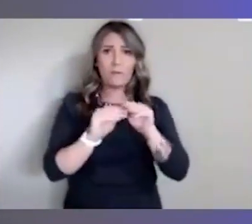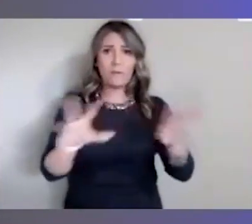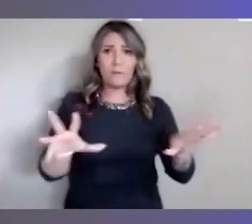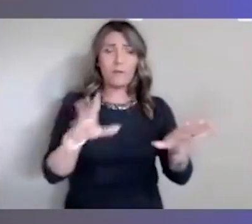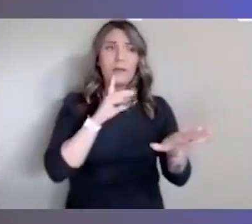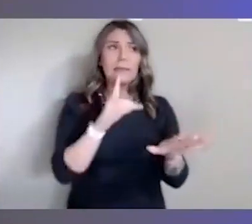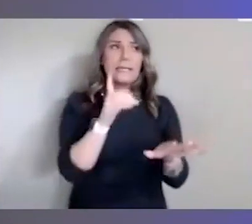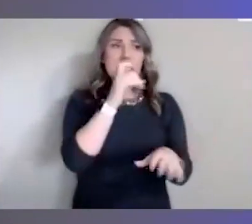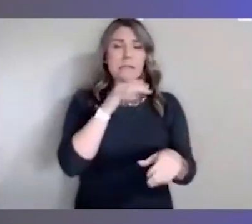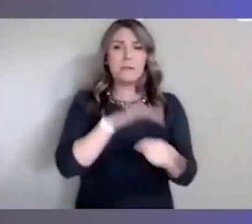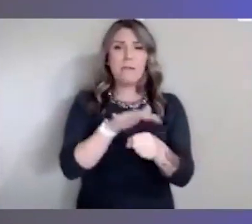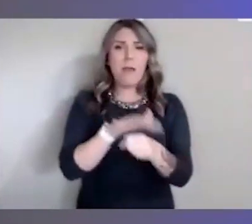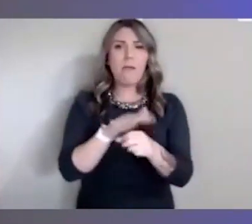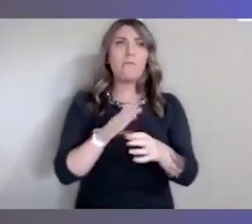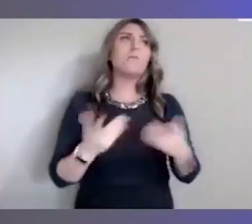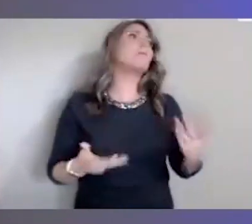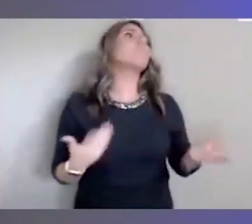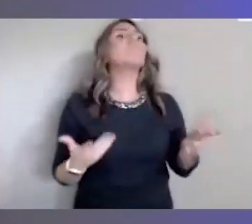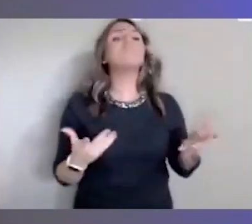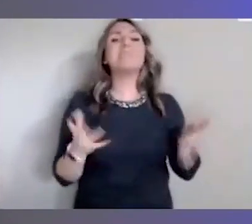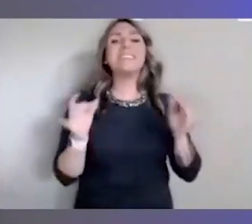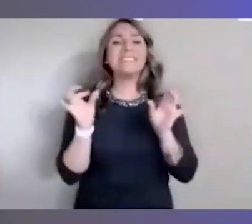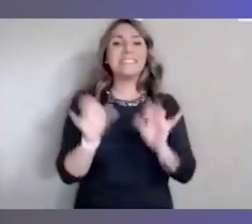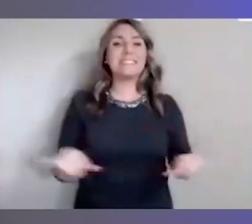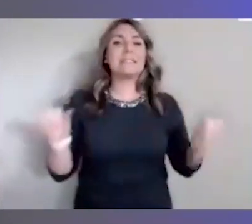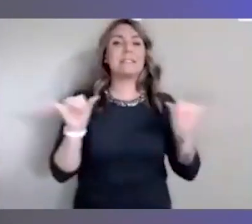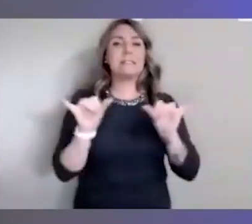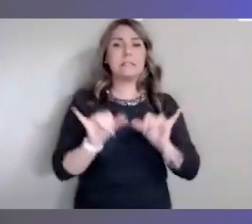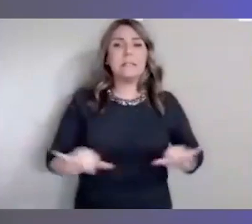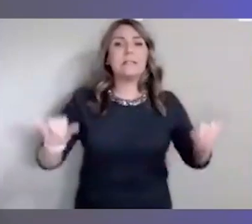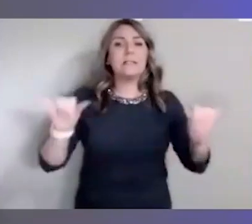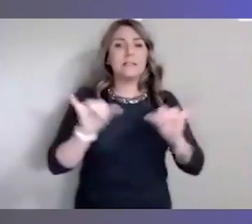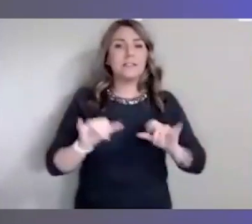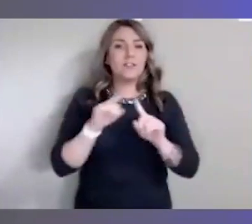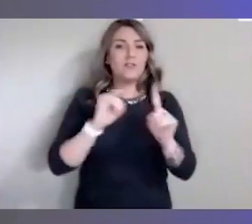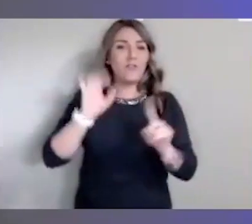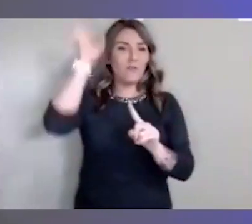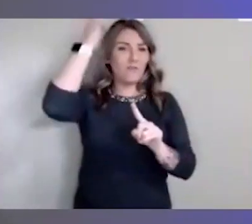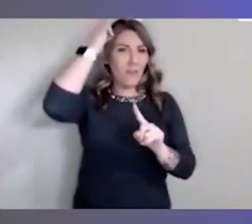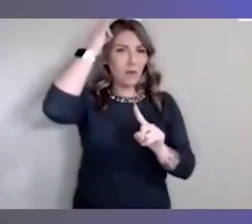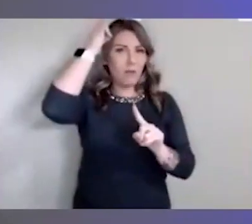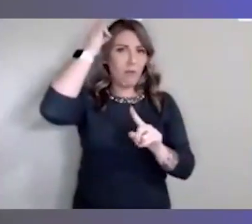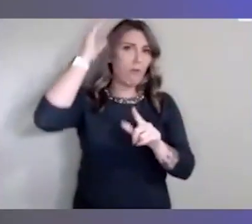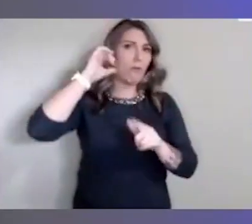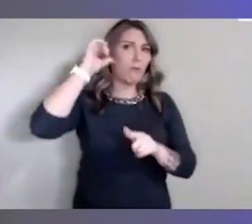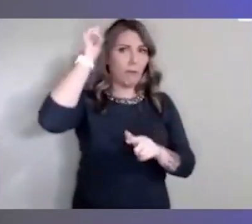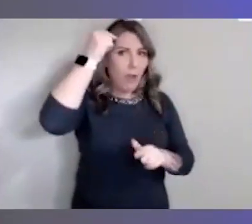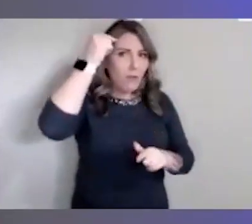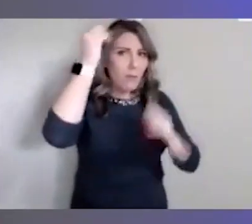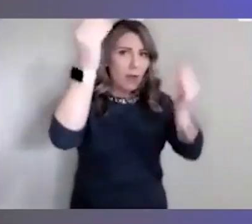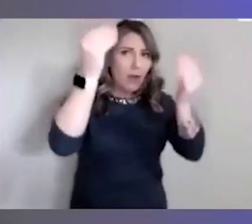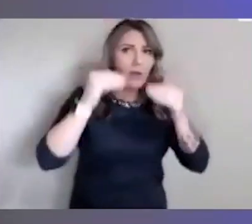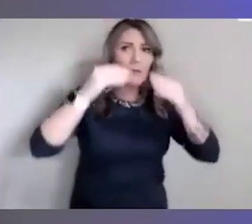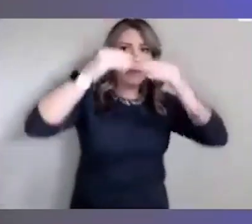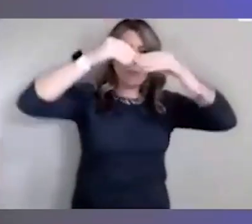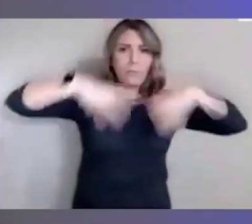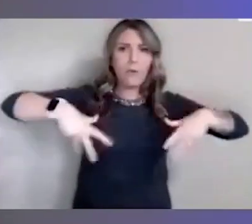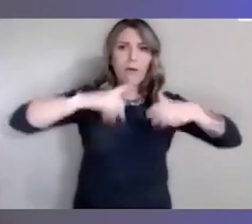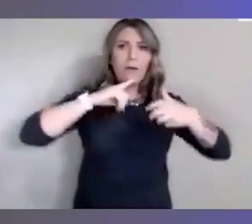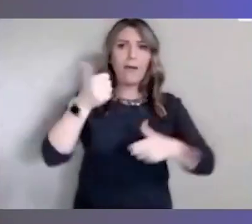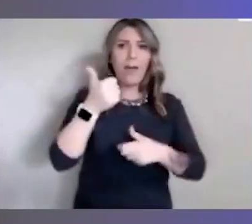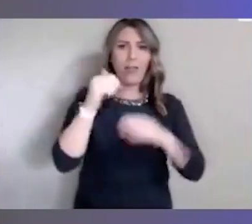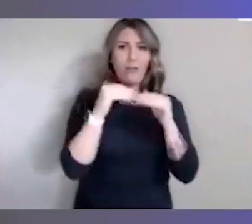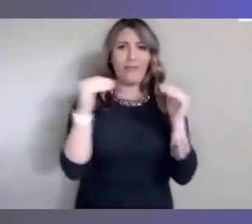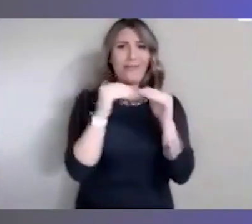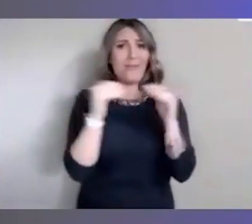of consistency from the federal level all the way down to the local level in what is the nature of